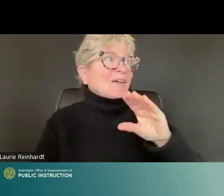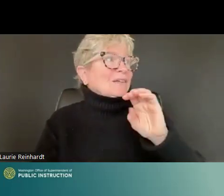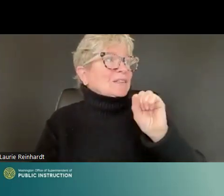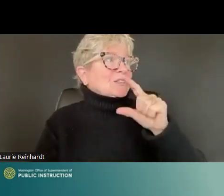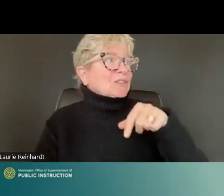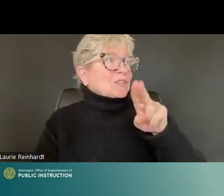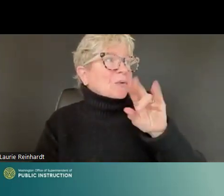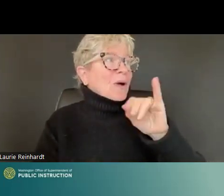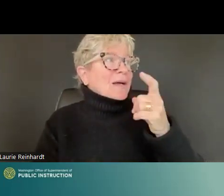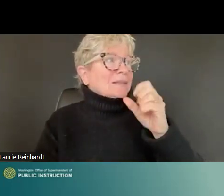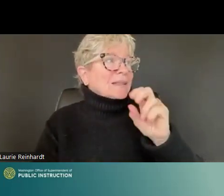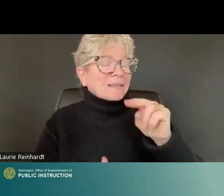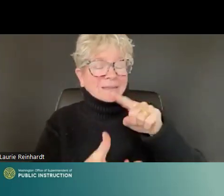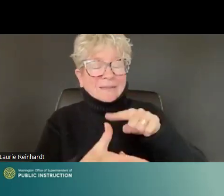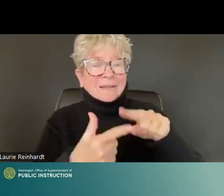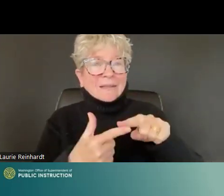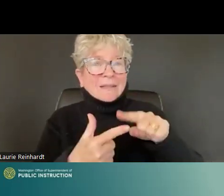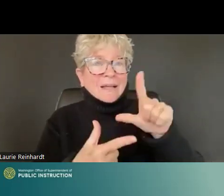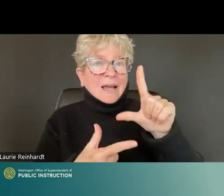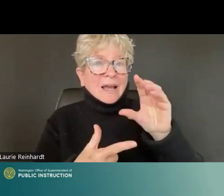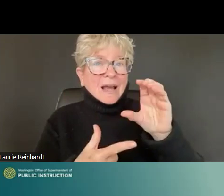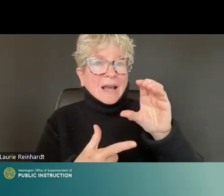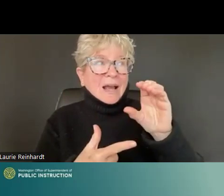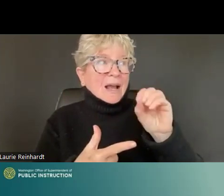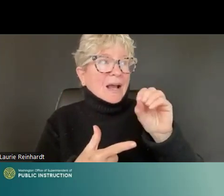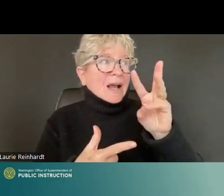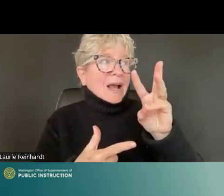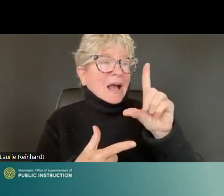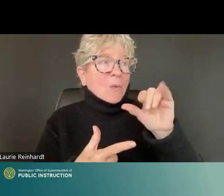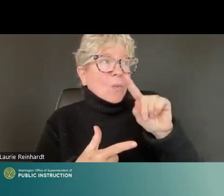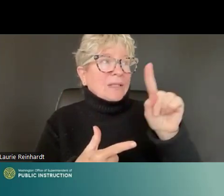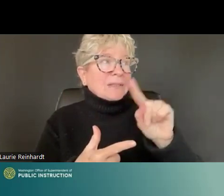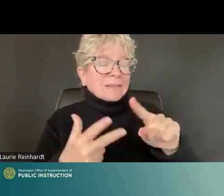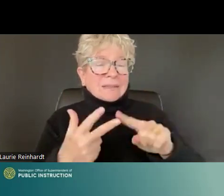Cowlitz, Nisqually, and Cayuse tribes.